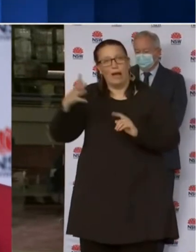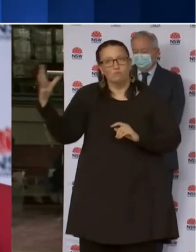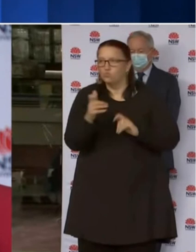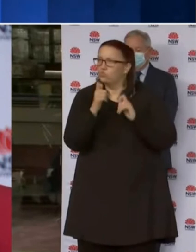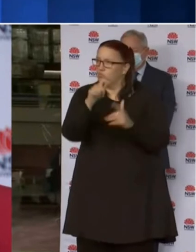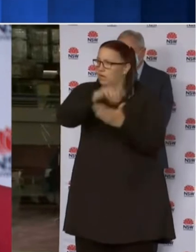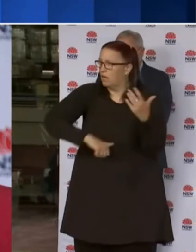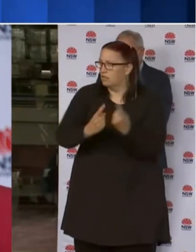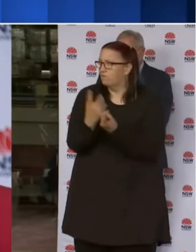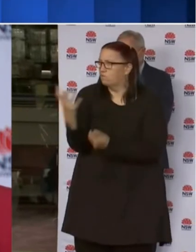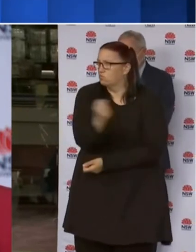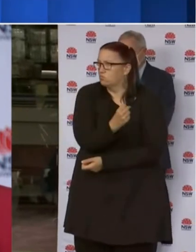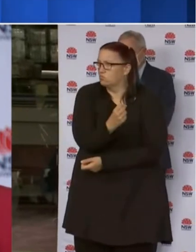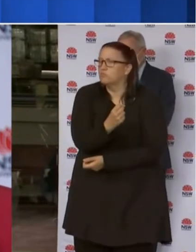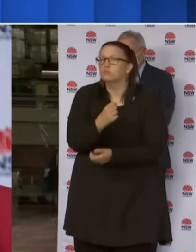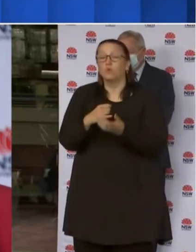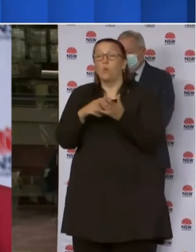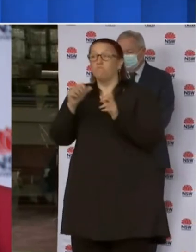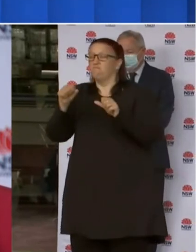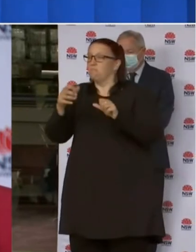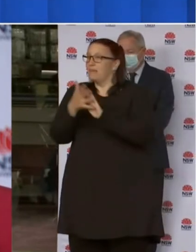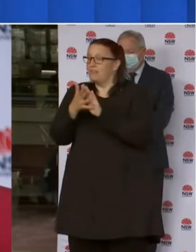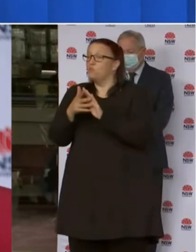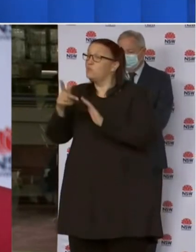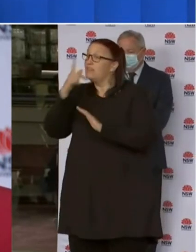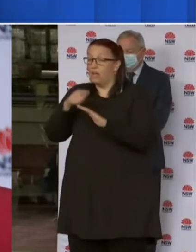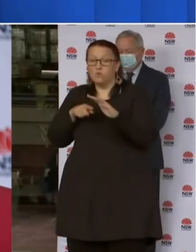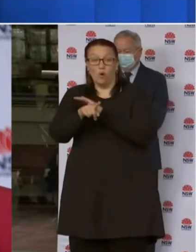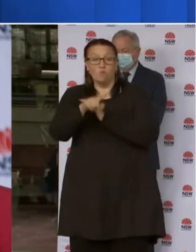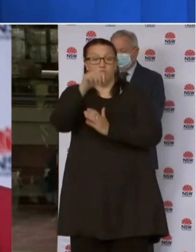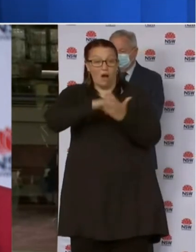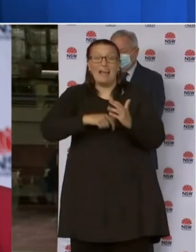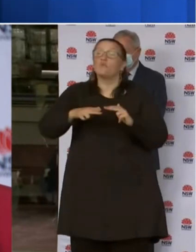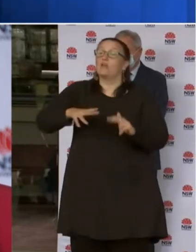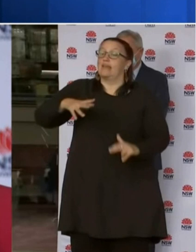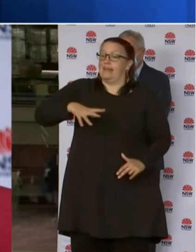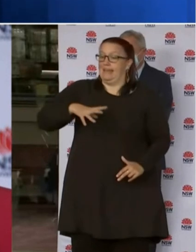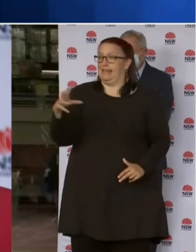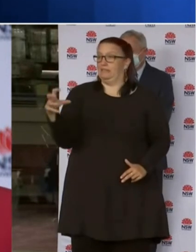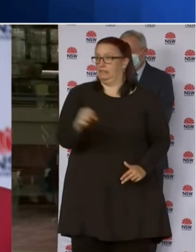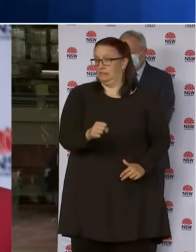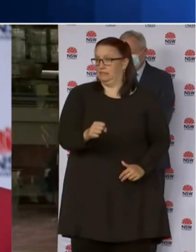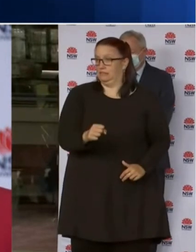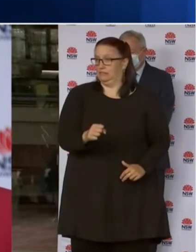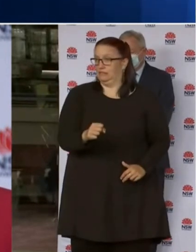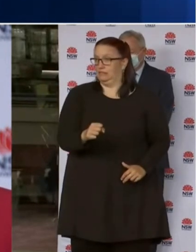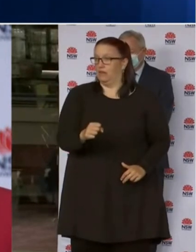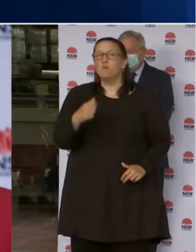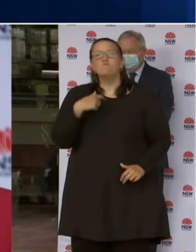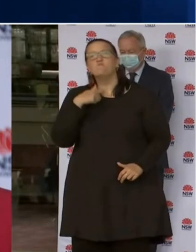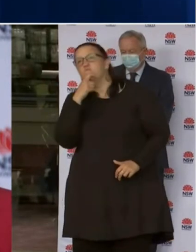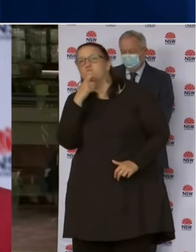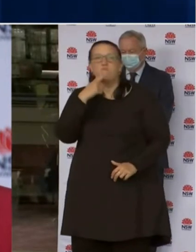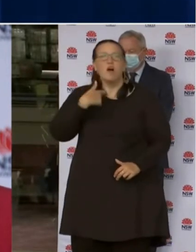do with minimizing any, really we are saying go out for essential goods. restaurants. Therefore the retailers will